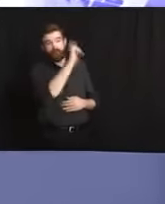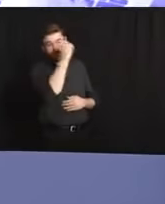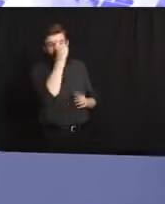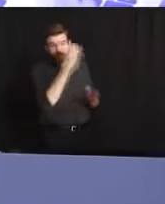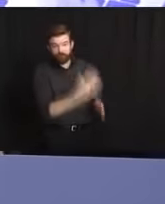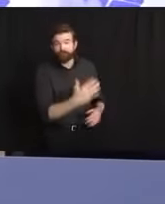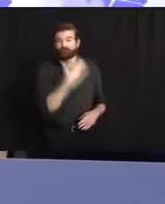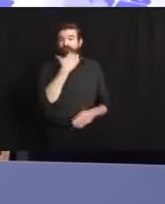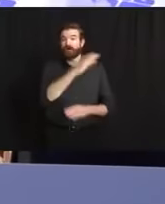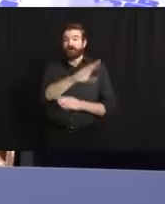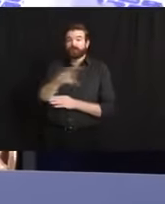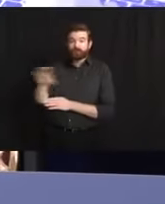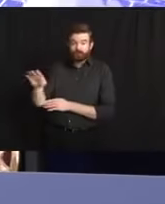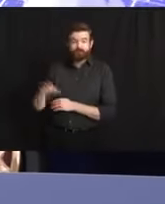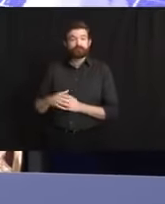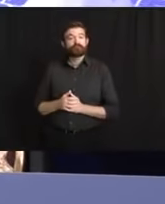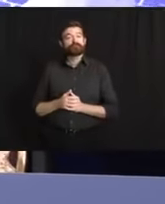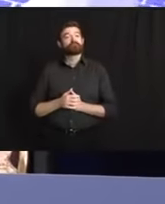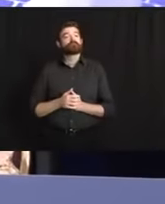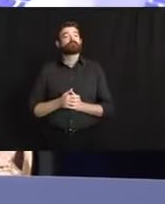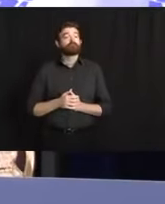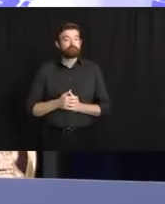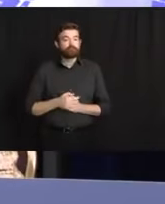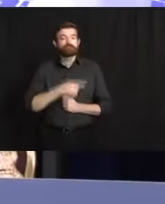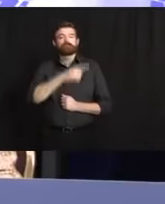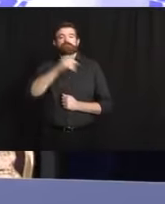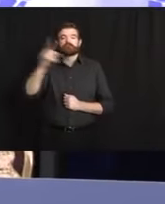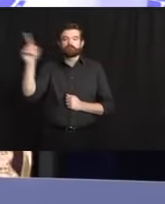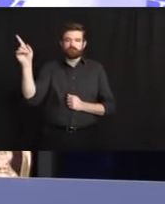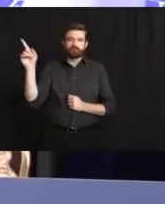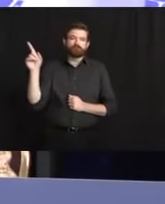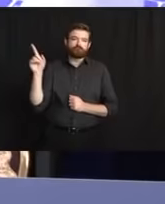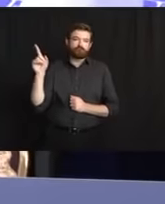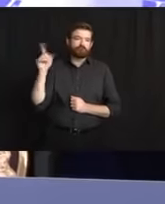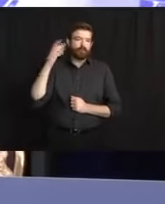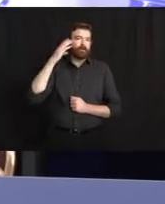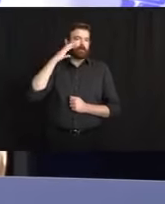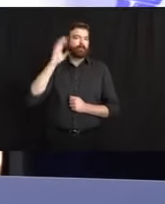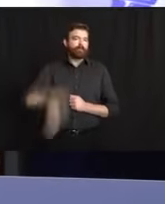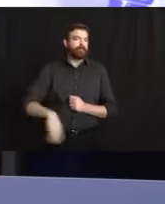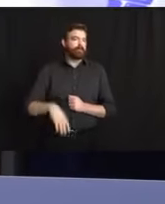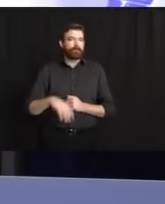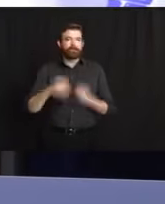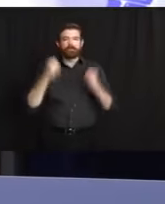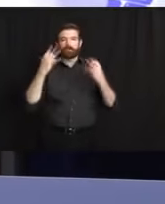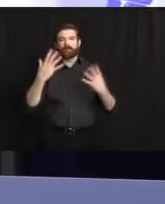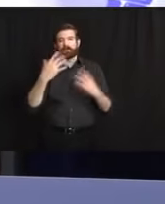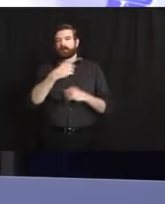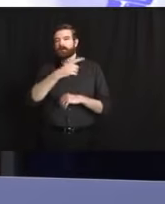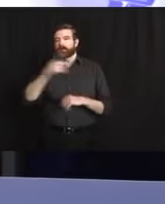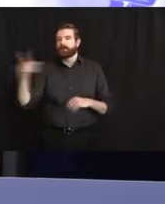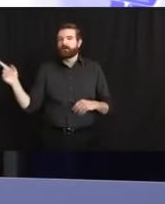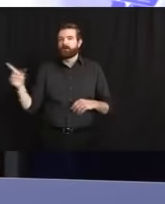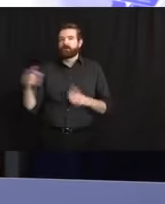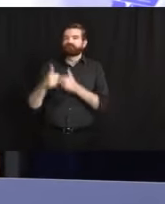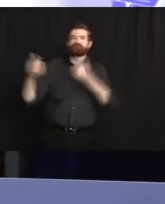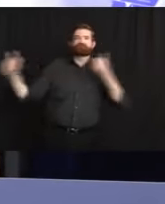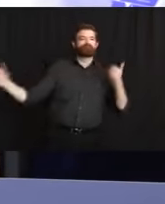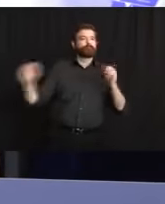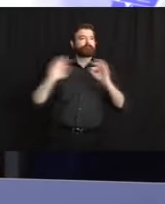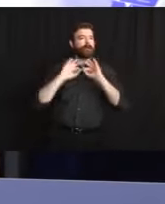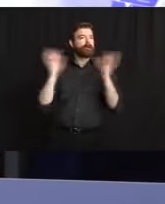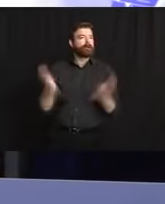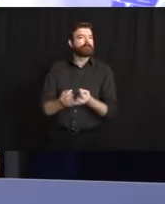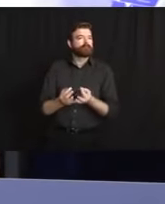We all know being apart from our loved ones has been one of the most difficult challenges for all of us throughout this pandemic.